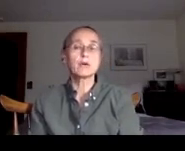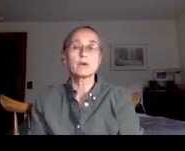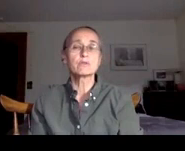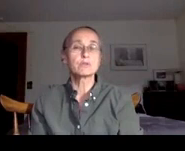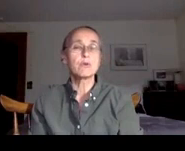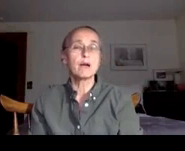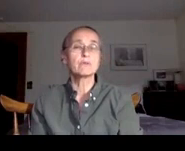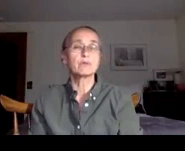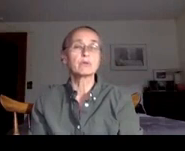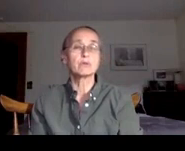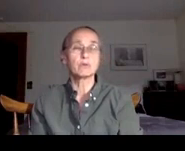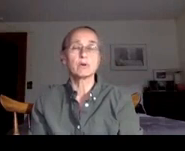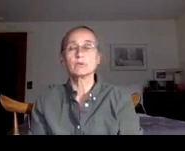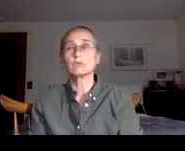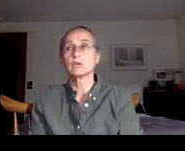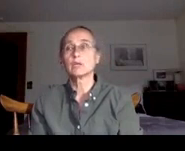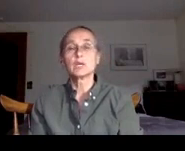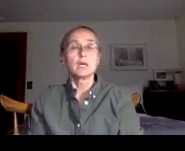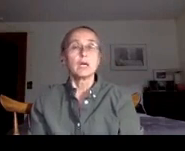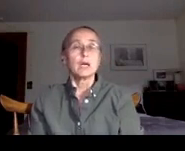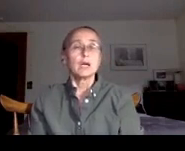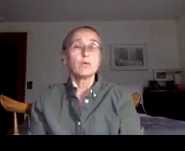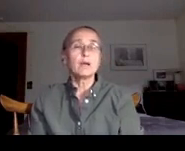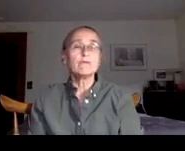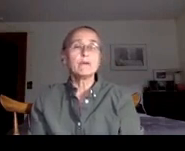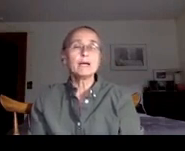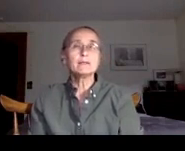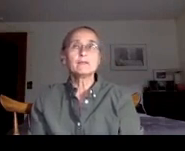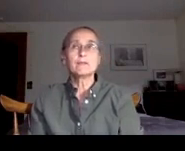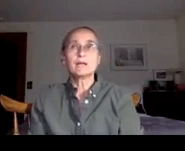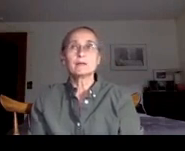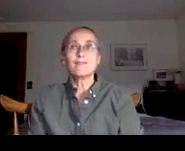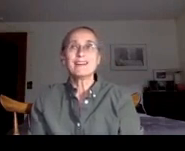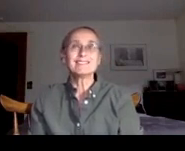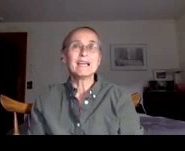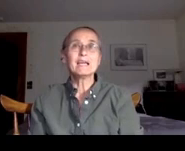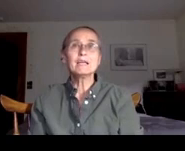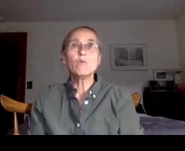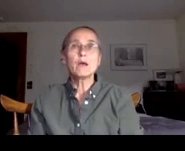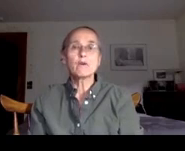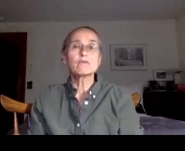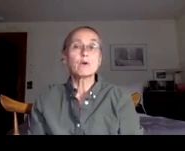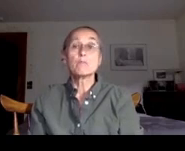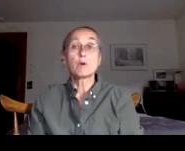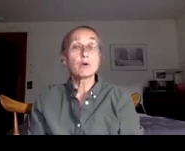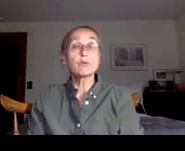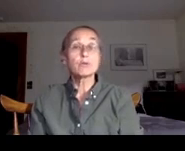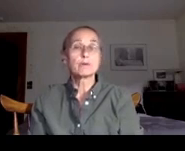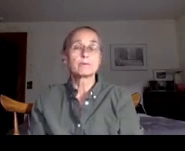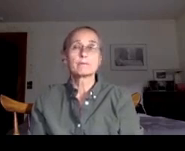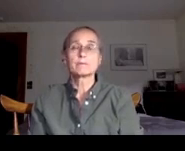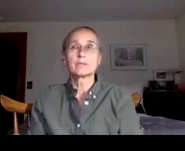common caregivers who have those concerns. And what I find is that that's anywhere from